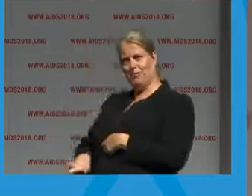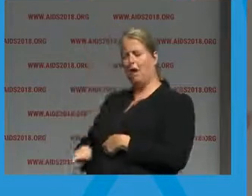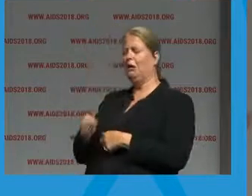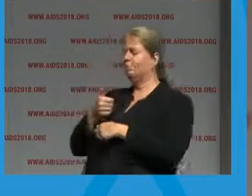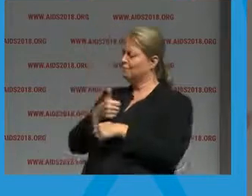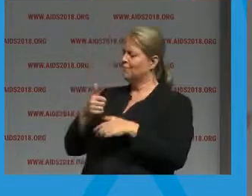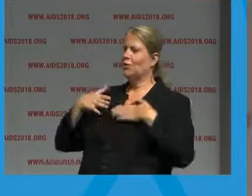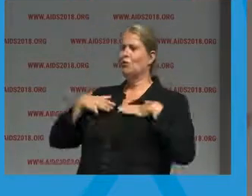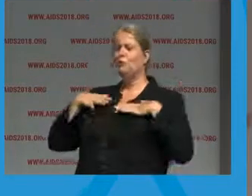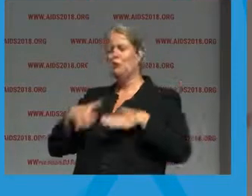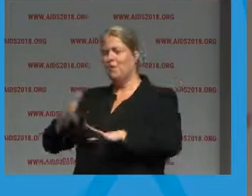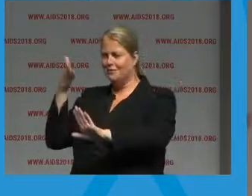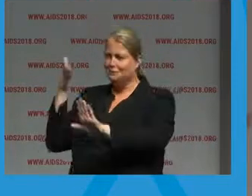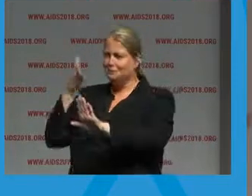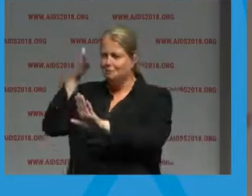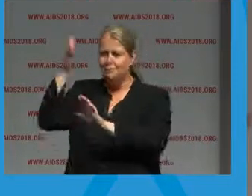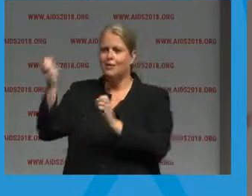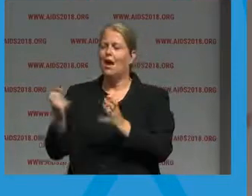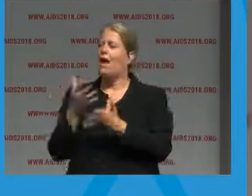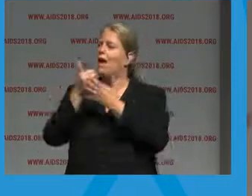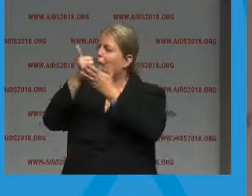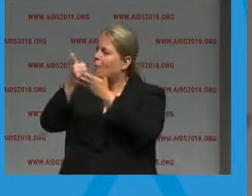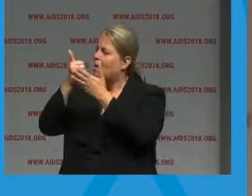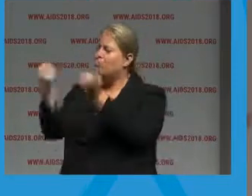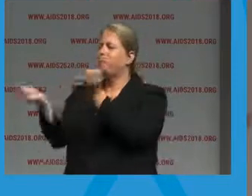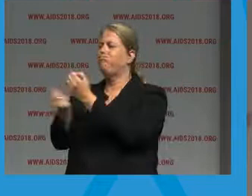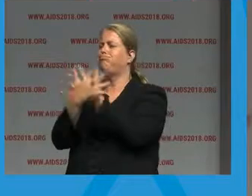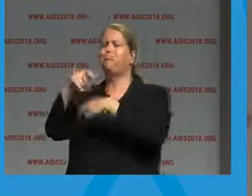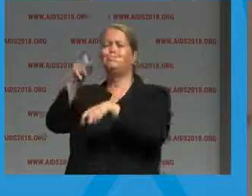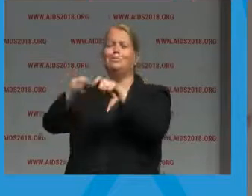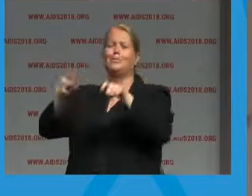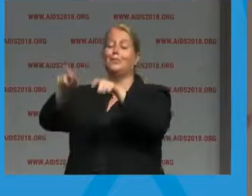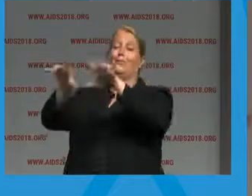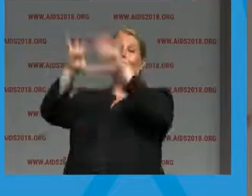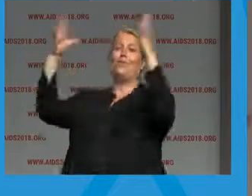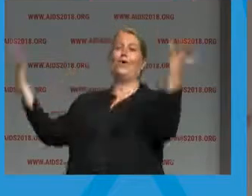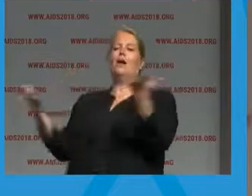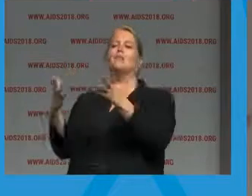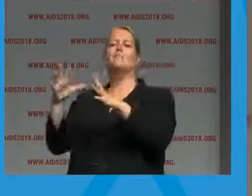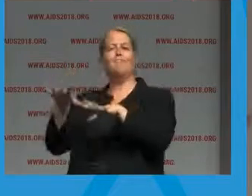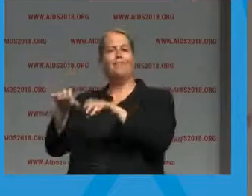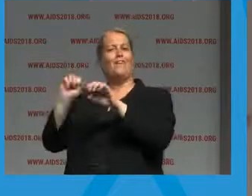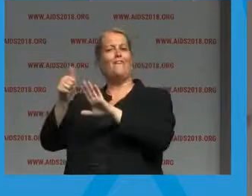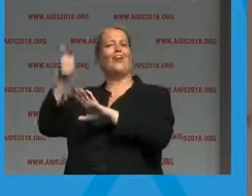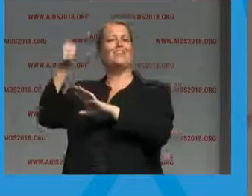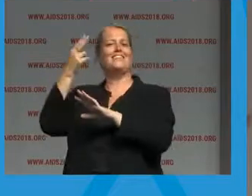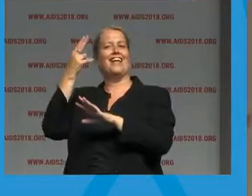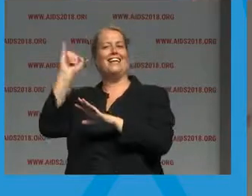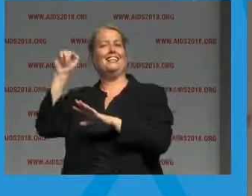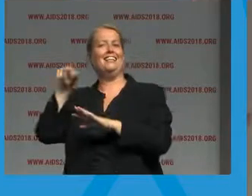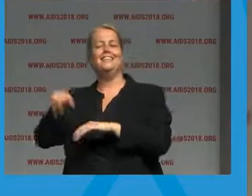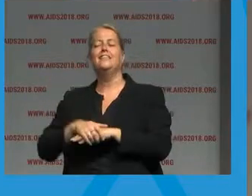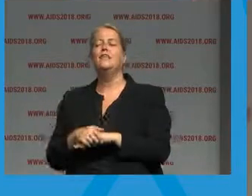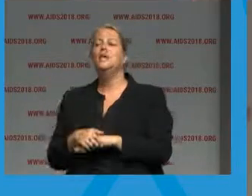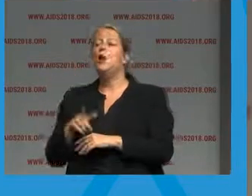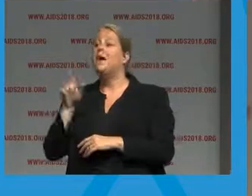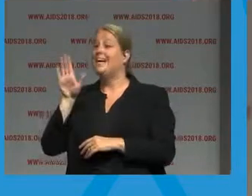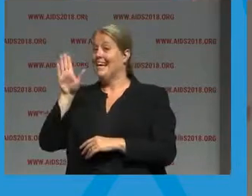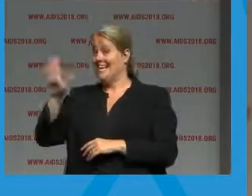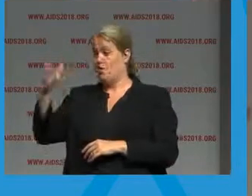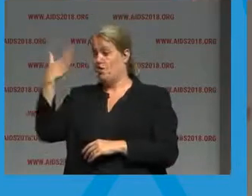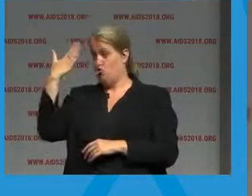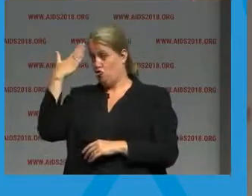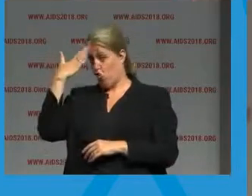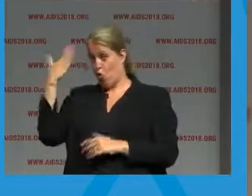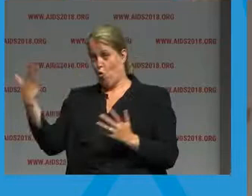helped countless people in developing countries around the world, beginning in Haiti. But it is known, he is known as